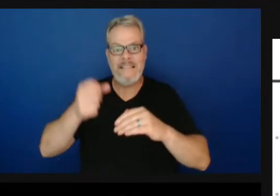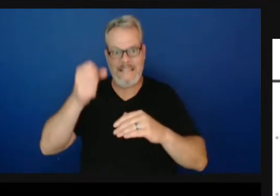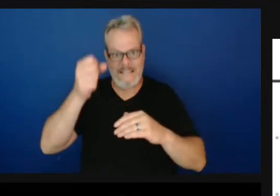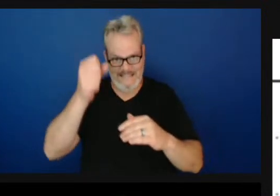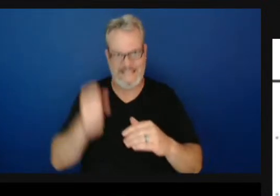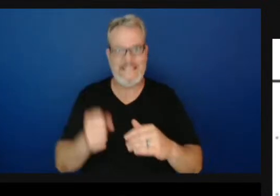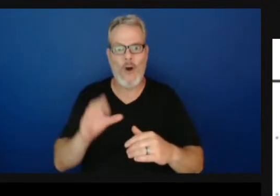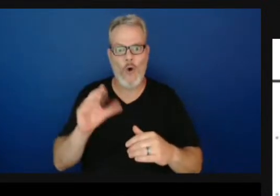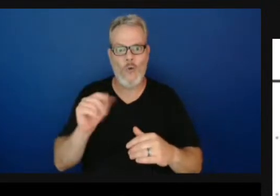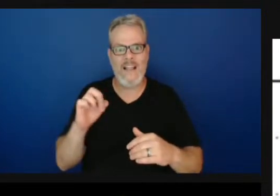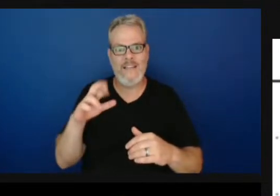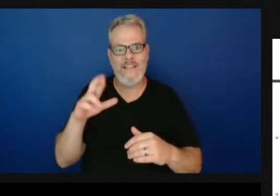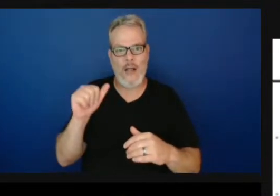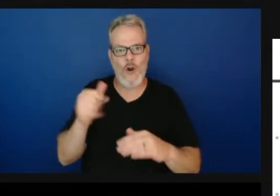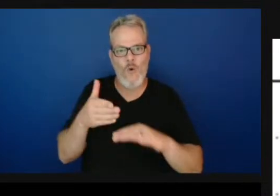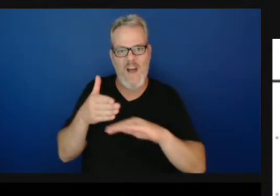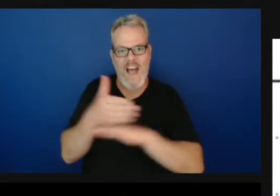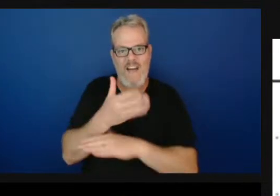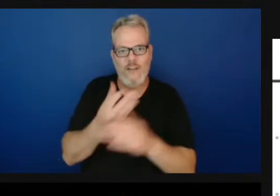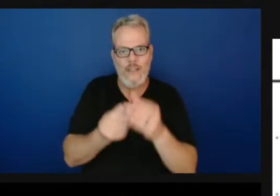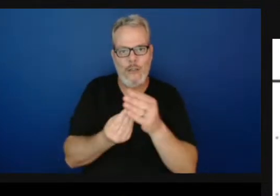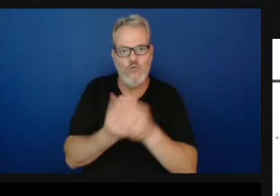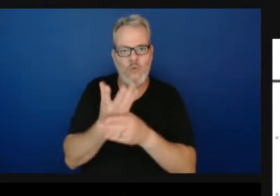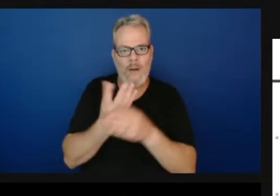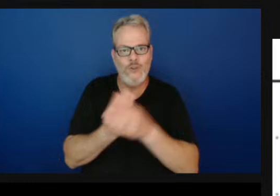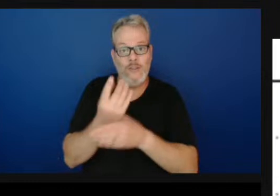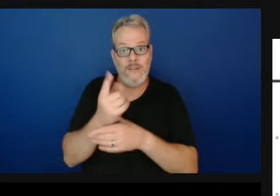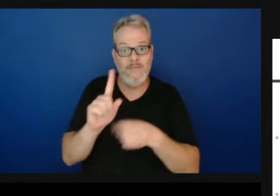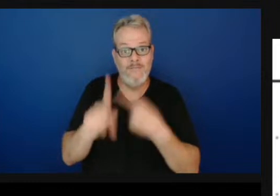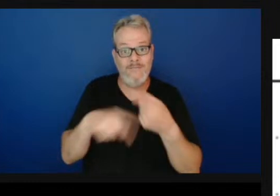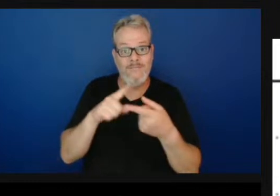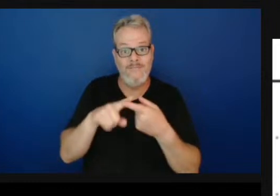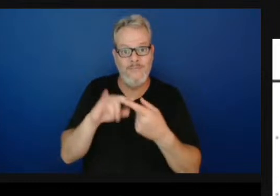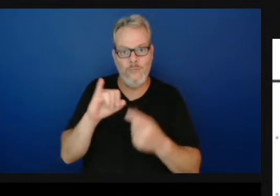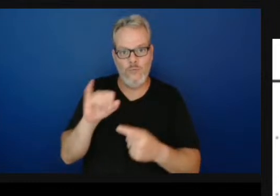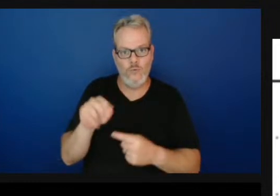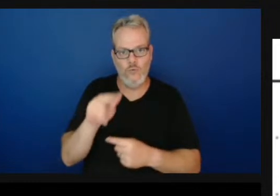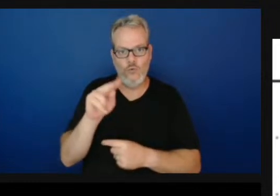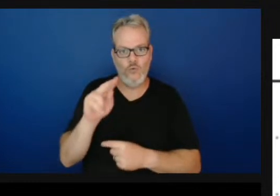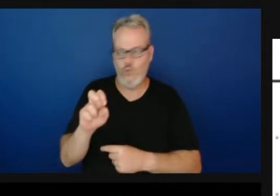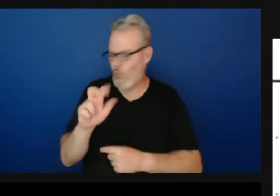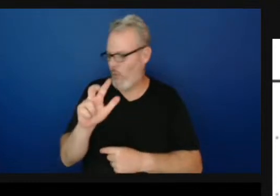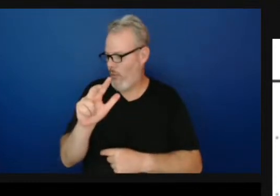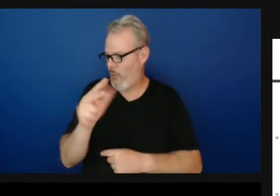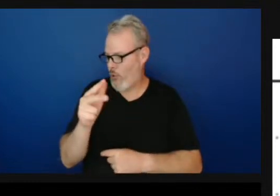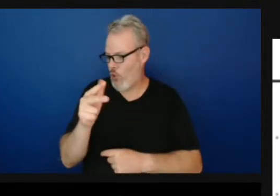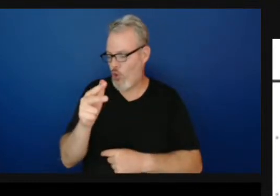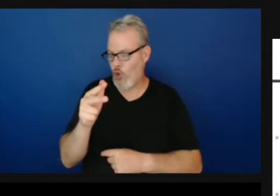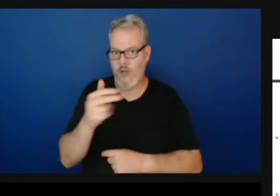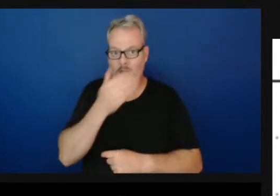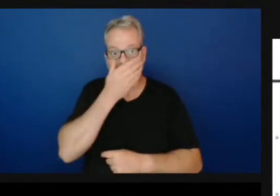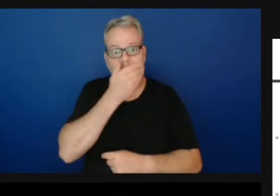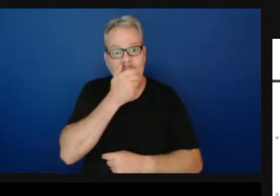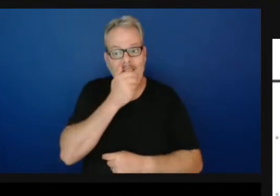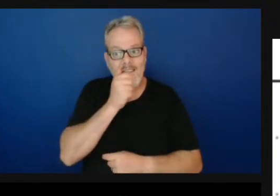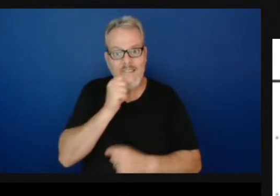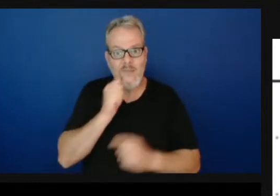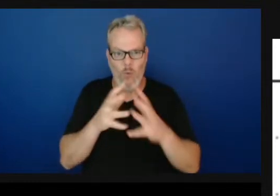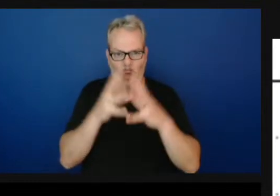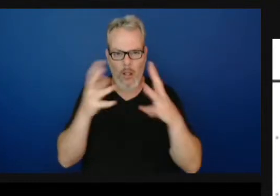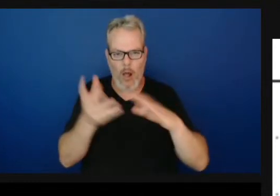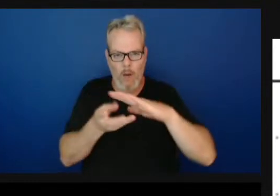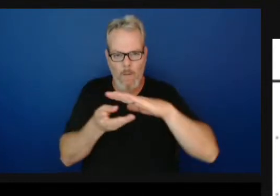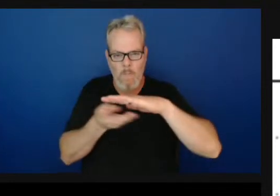on June 3rd. And it was also intruding the Kauai and Upper East Rift Zone. So a lot of magma was trying to fill in every single area it could.